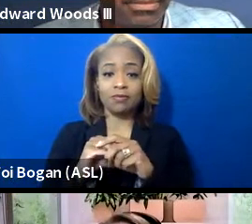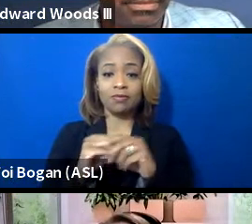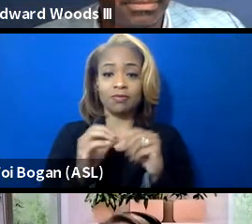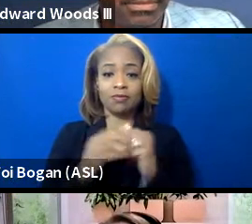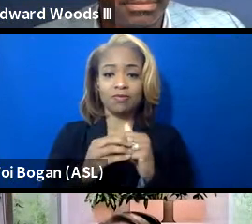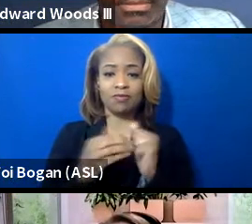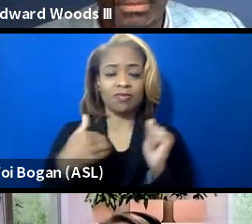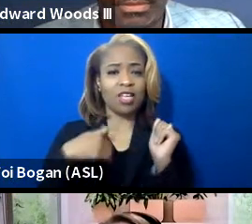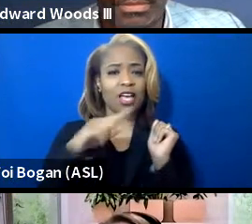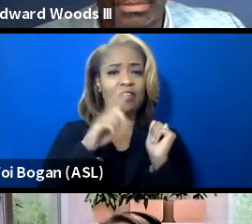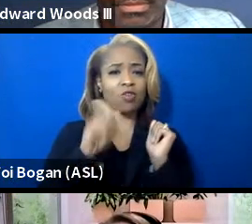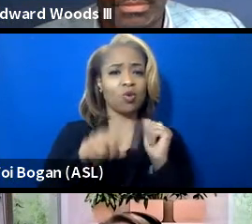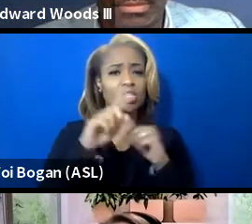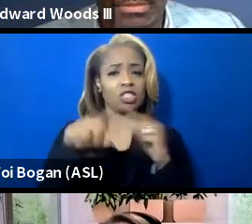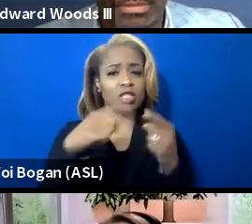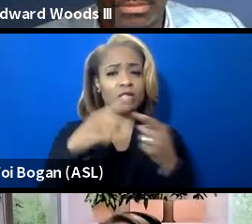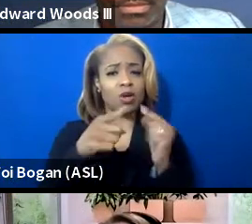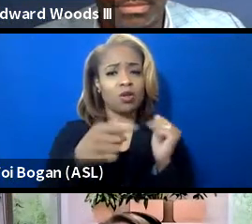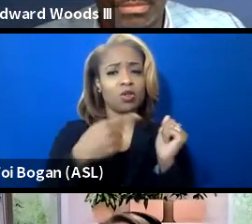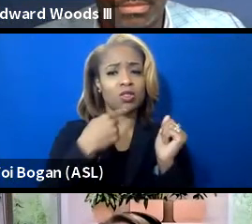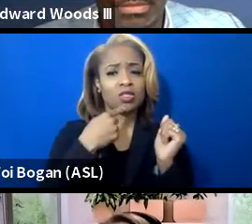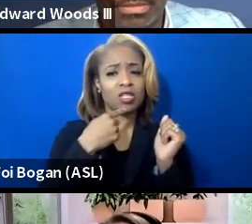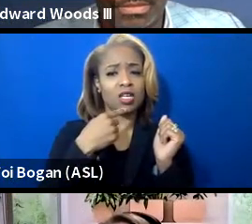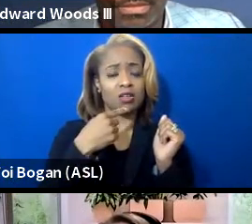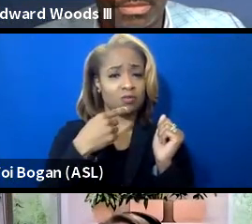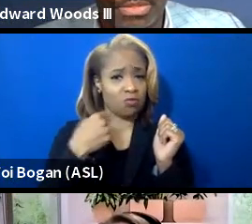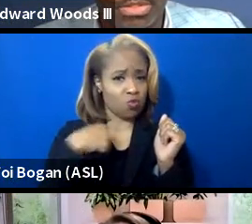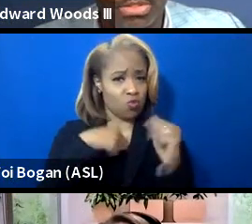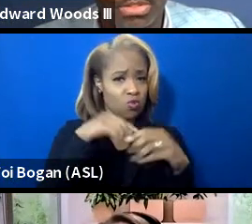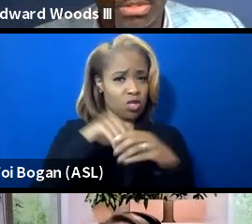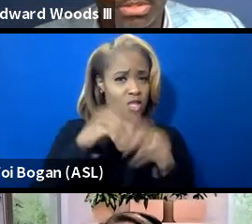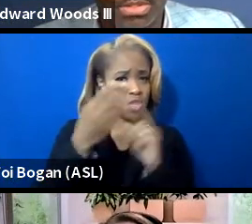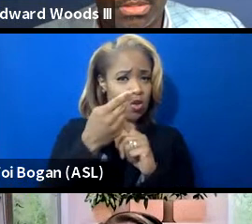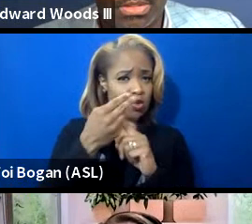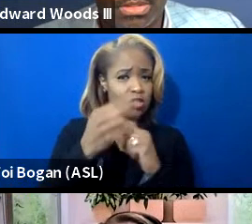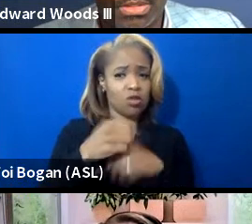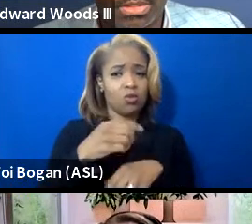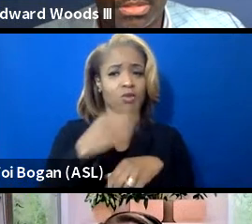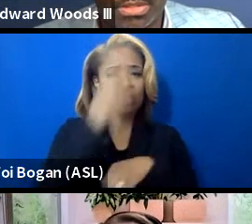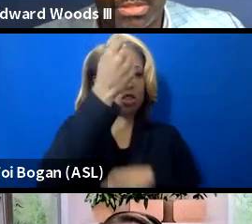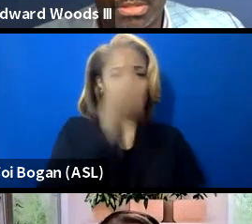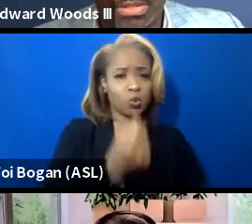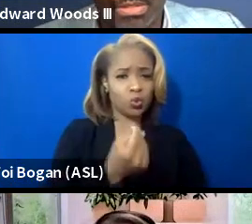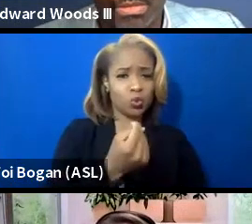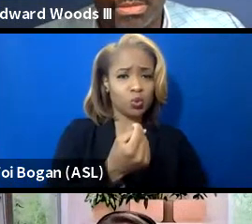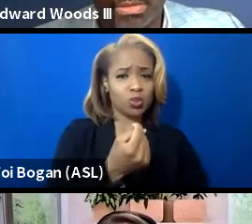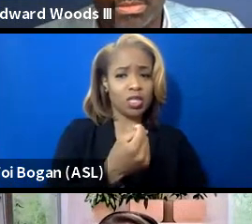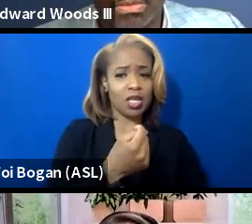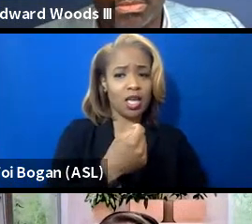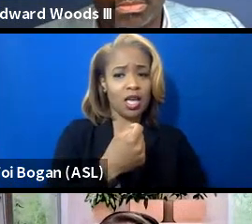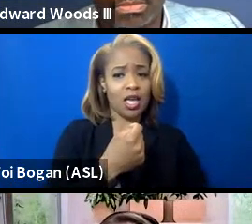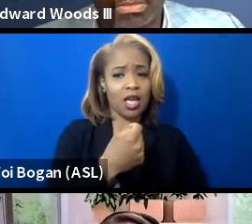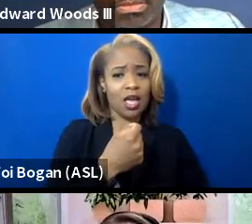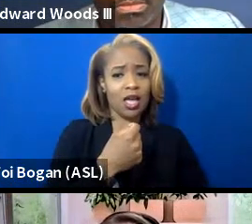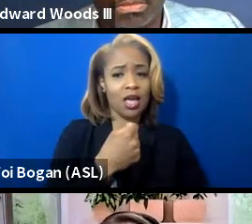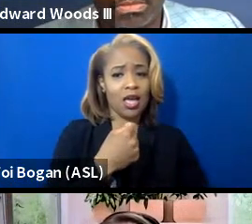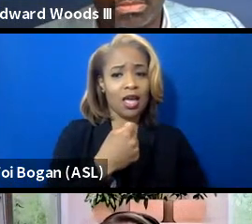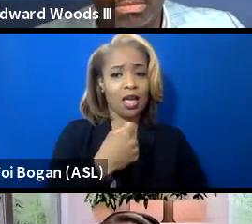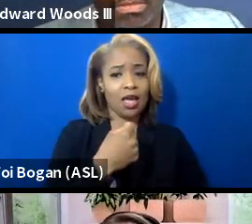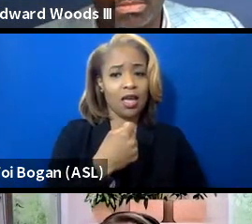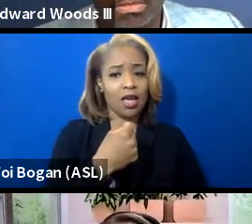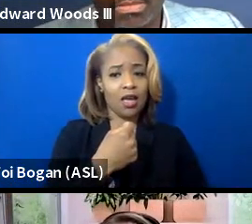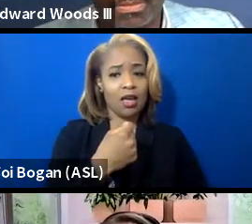I have a question about, you said we would be at our hotel. Well, on all the Tuesday ones, I'm coming up